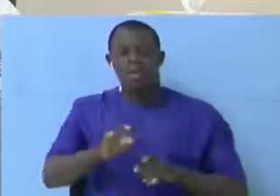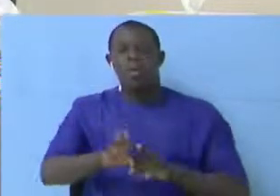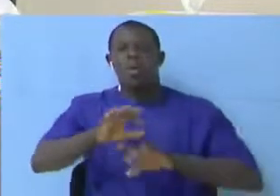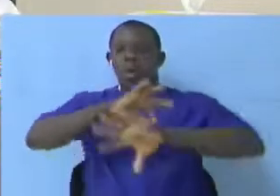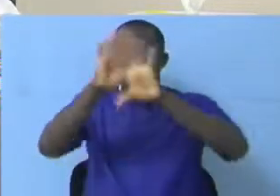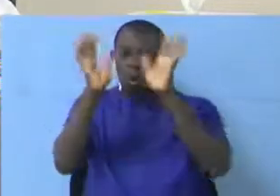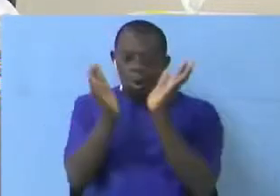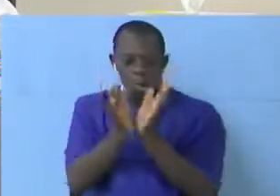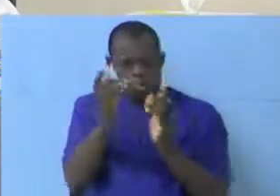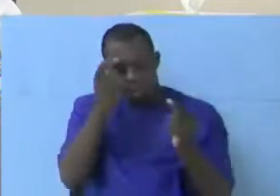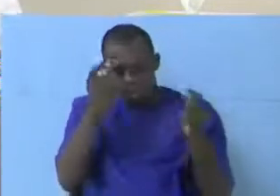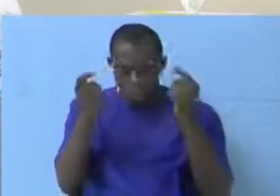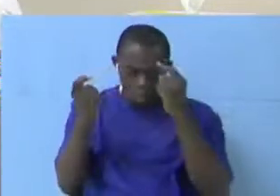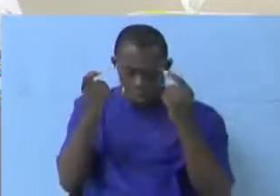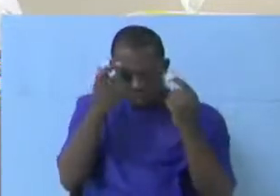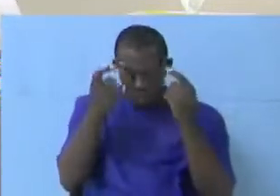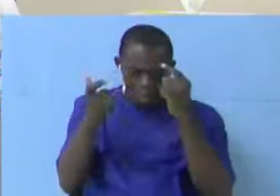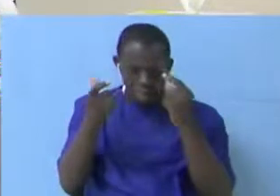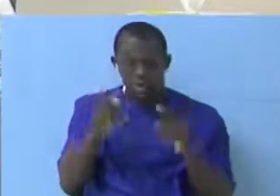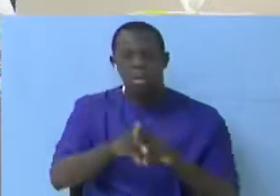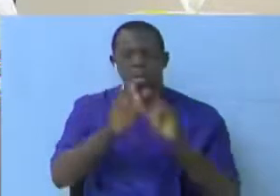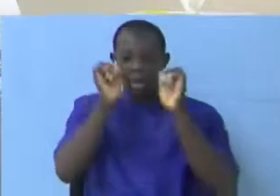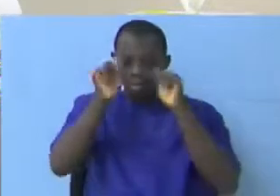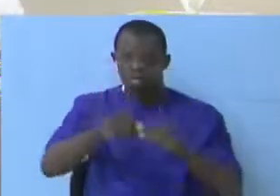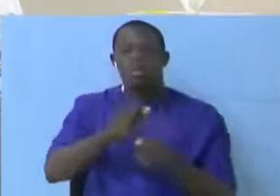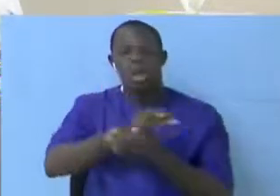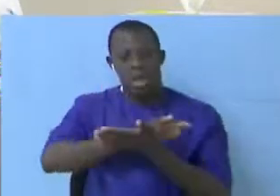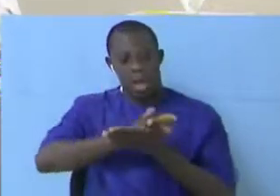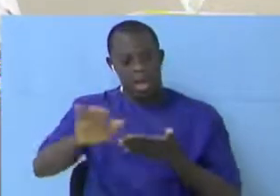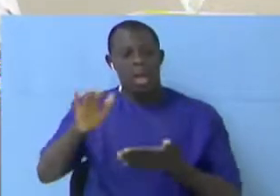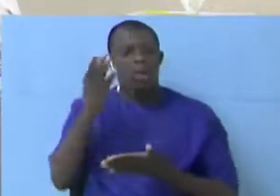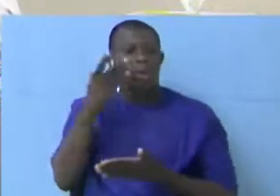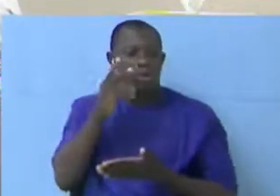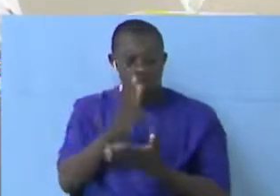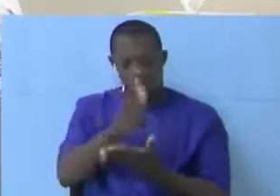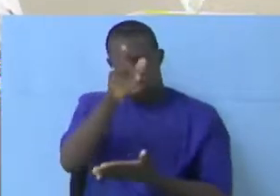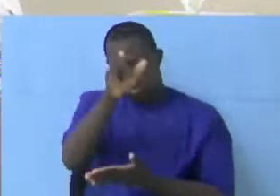his doubts would be cleared when that witness